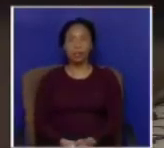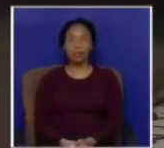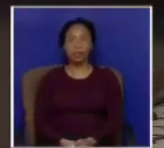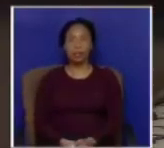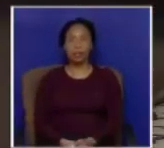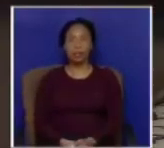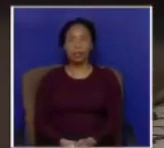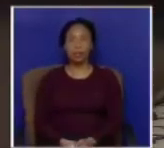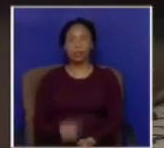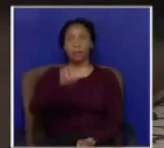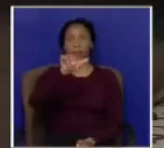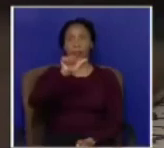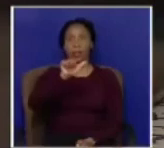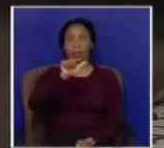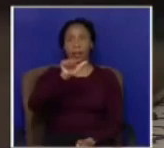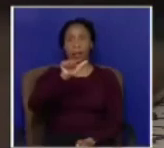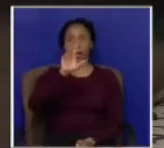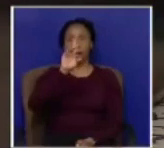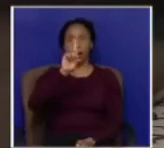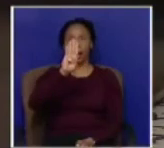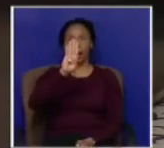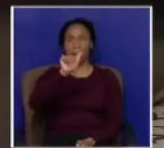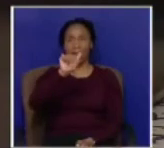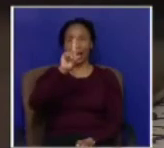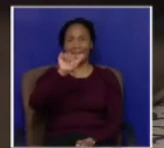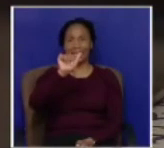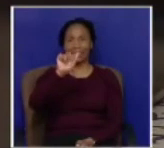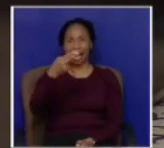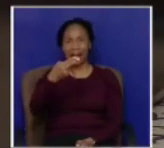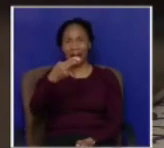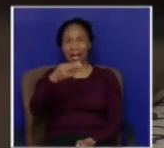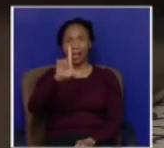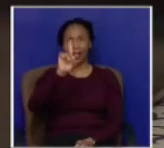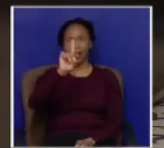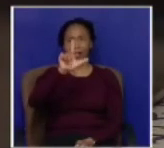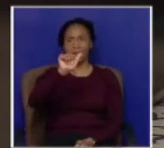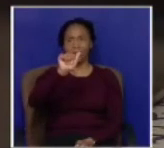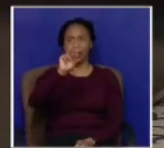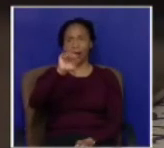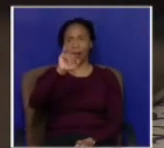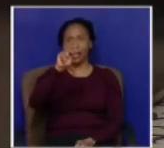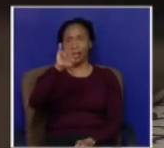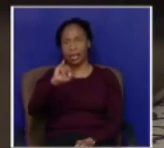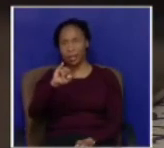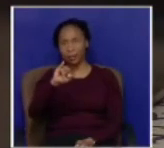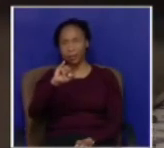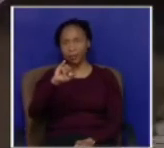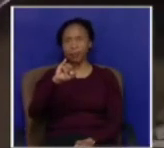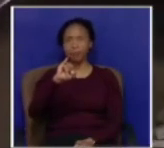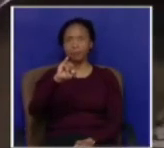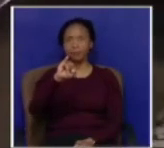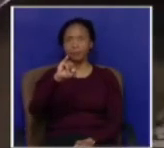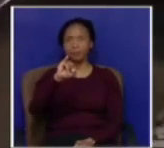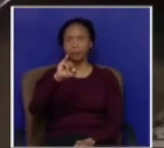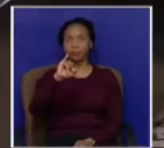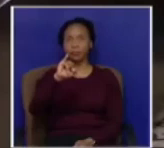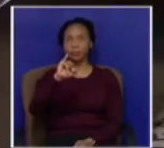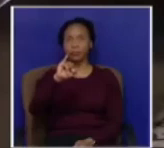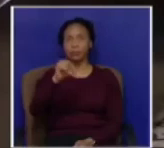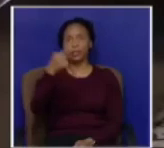Abada, Zelna, Saira, Damini, Senzo, Selvi,